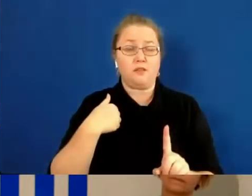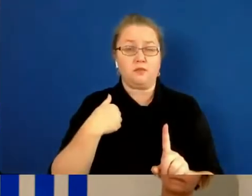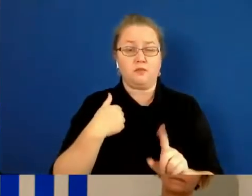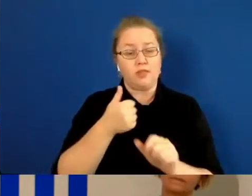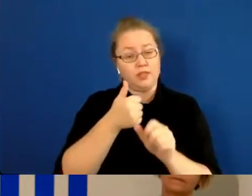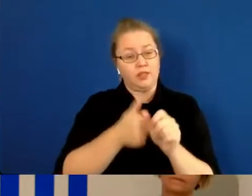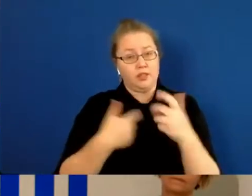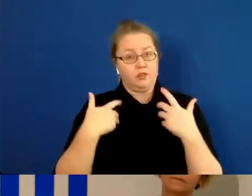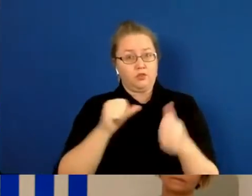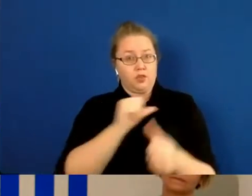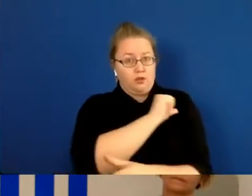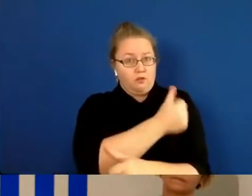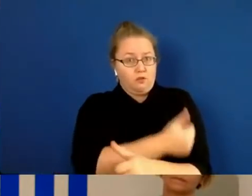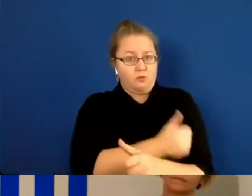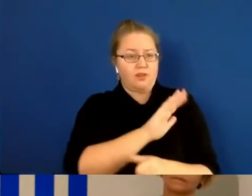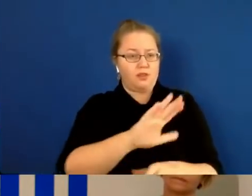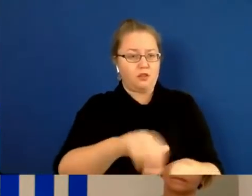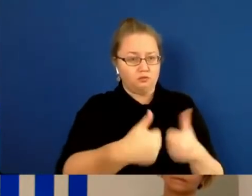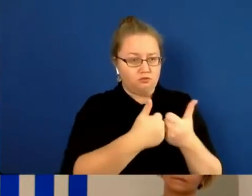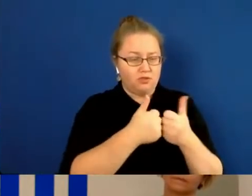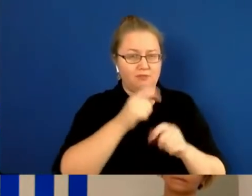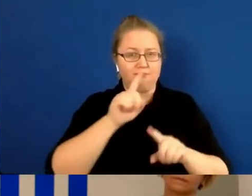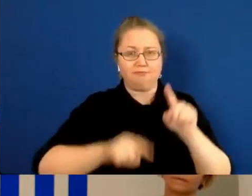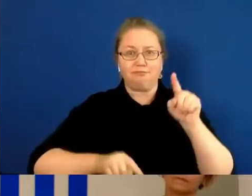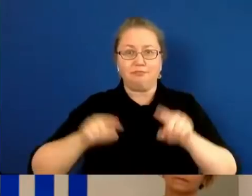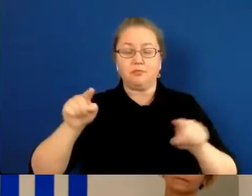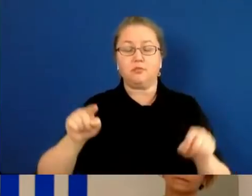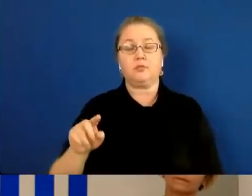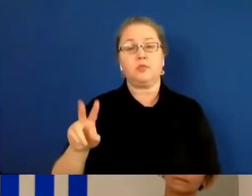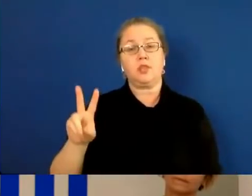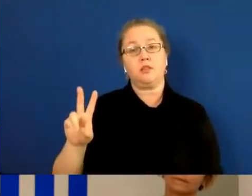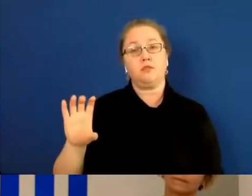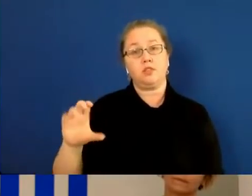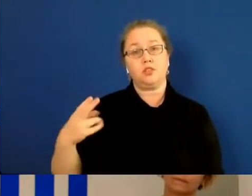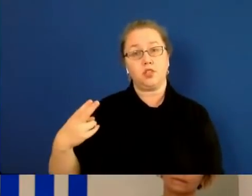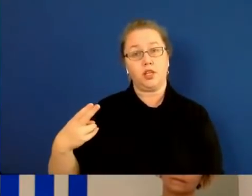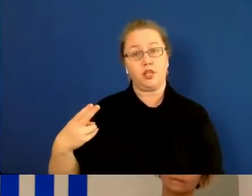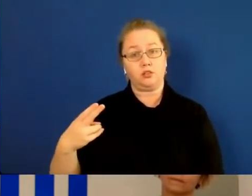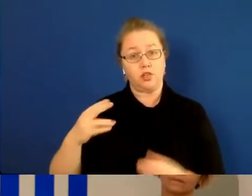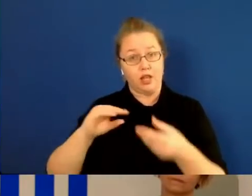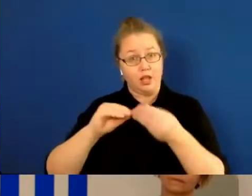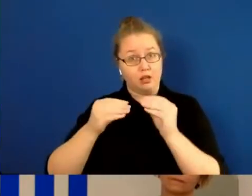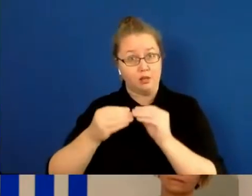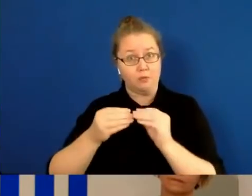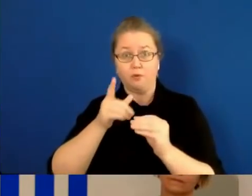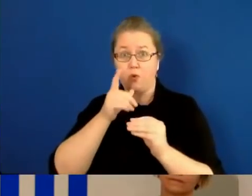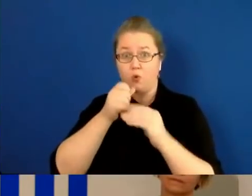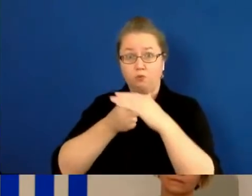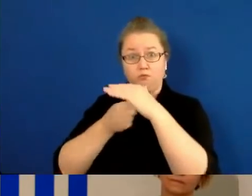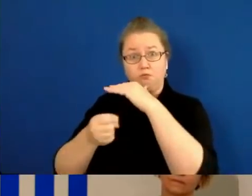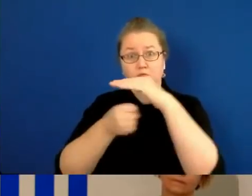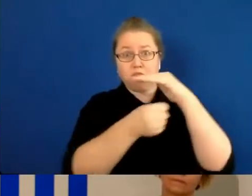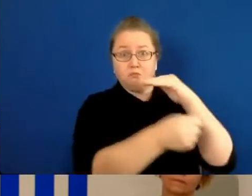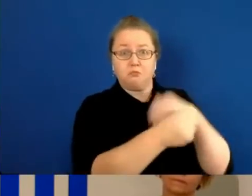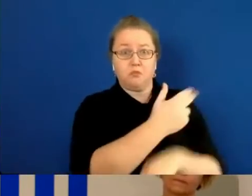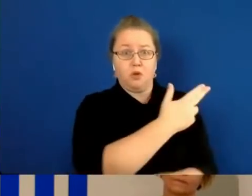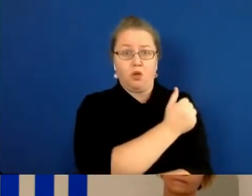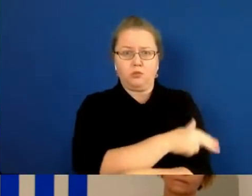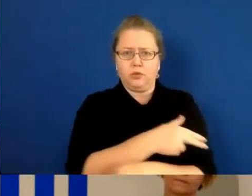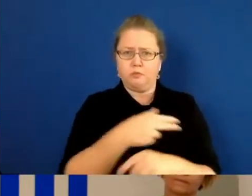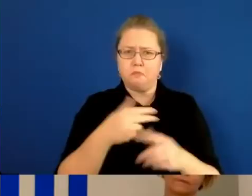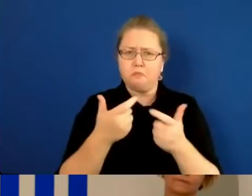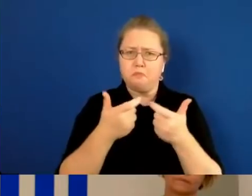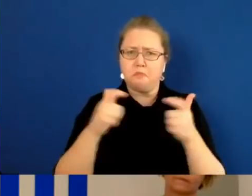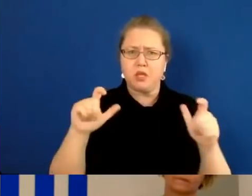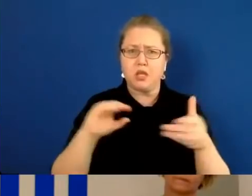Health Authority, 39 are in the Vancouver Coastal Health Authority, one is in the Northern Health Authority. It reminds us, I think, and the case